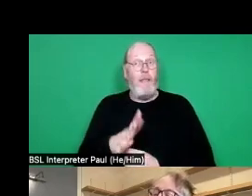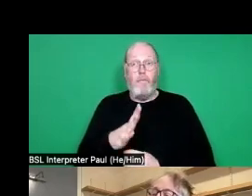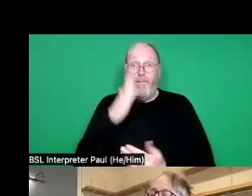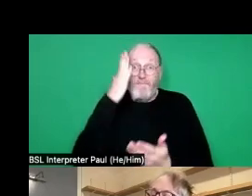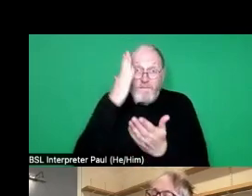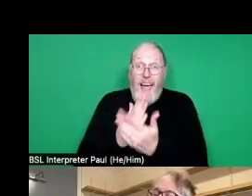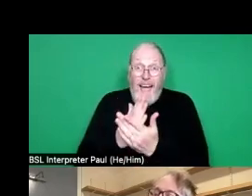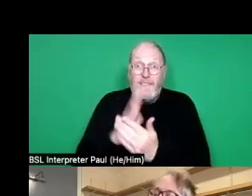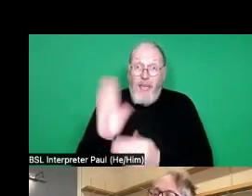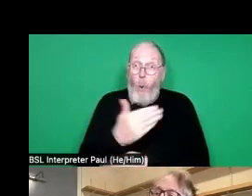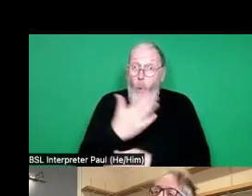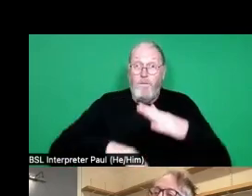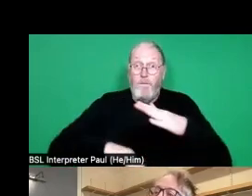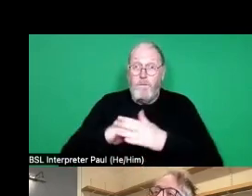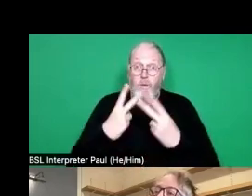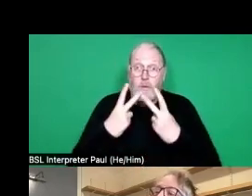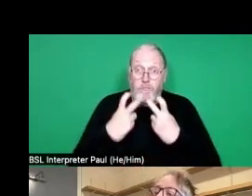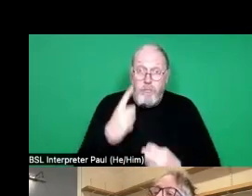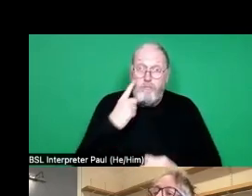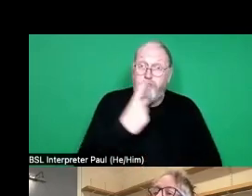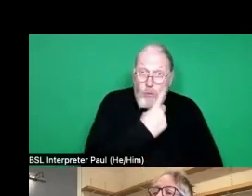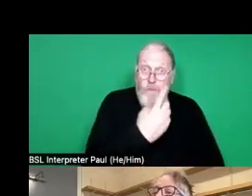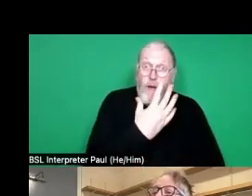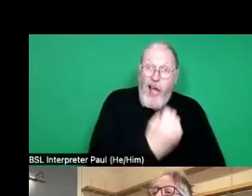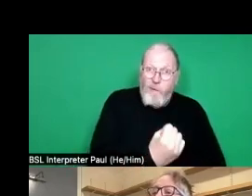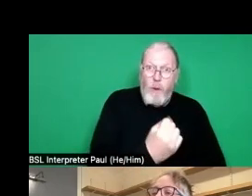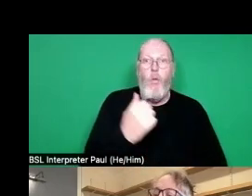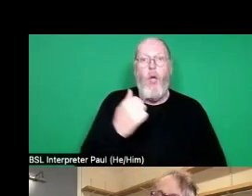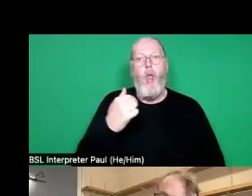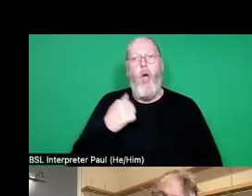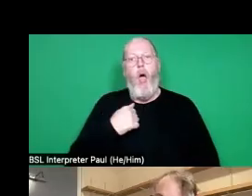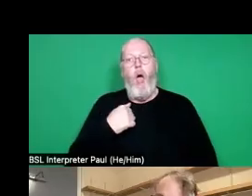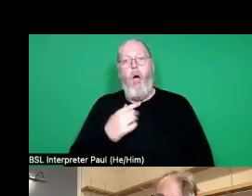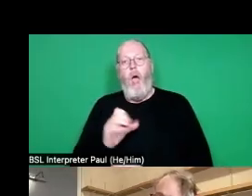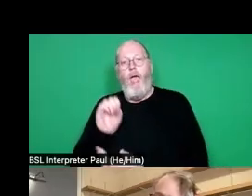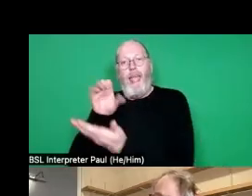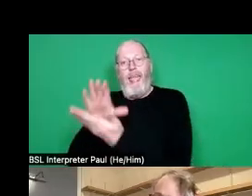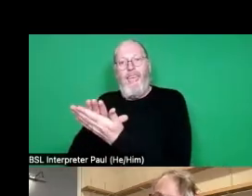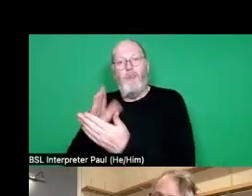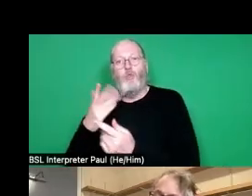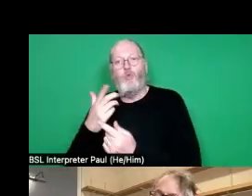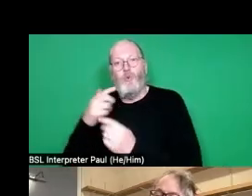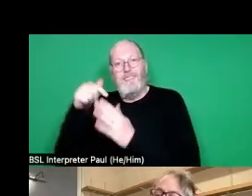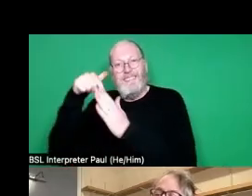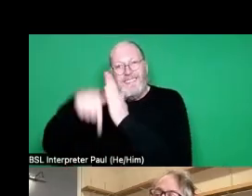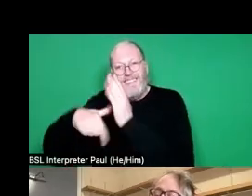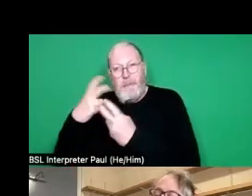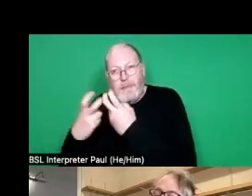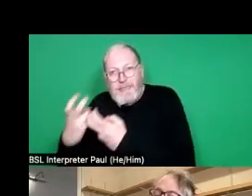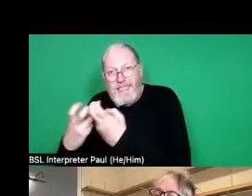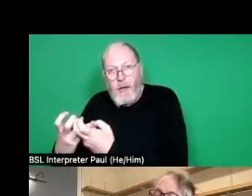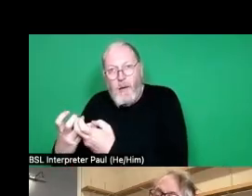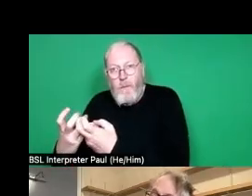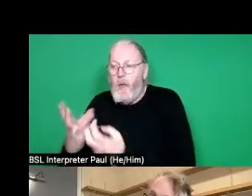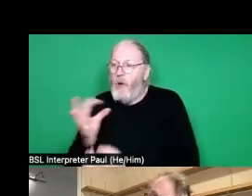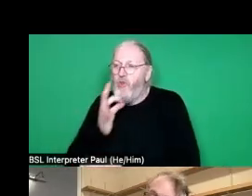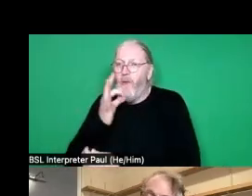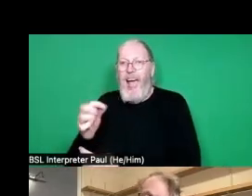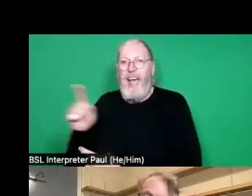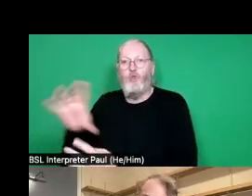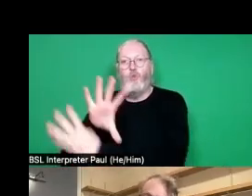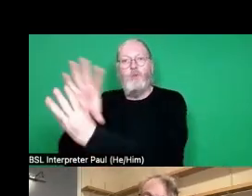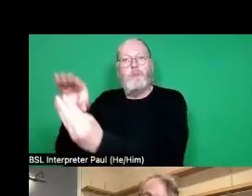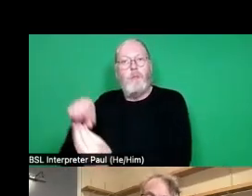in to DeepSeek and asked it to summarize what the paragraphs had written. And I was able